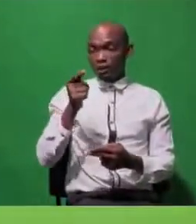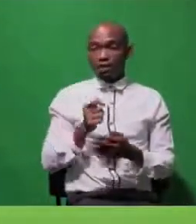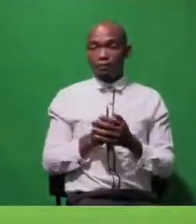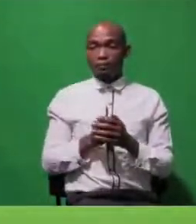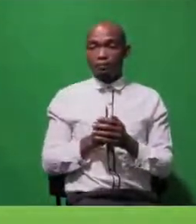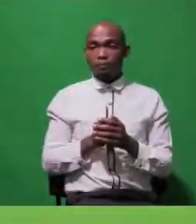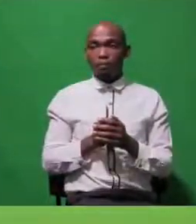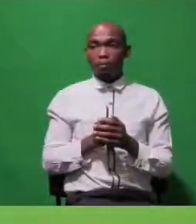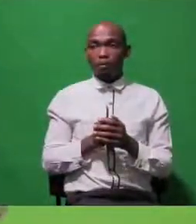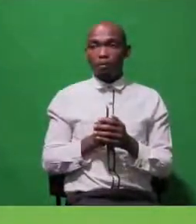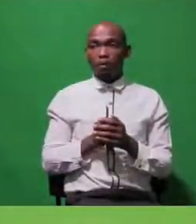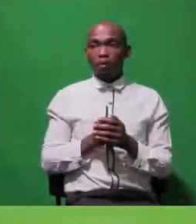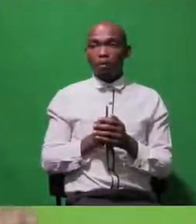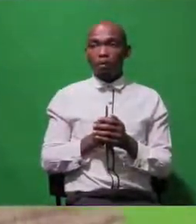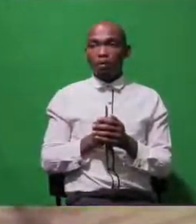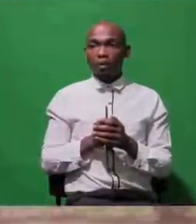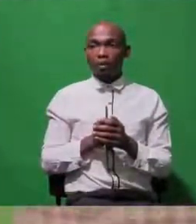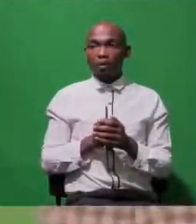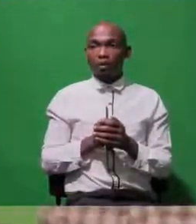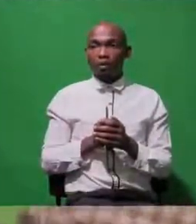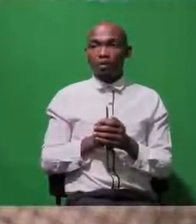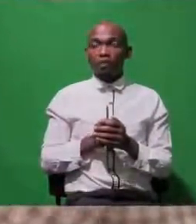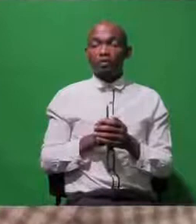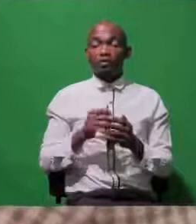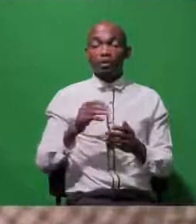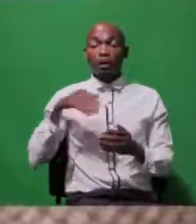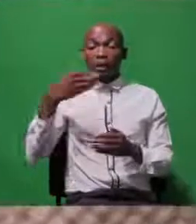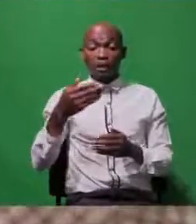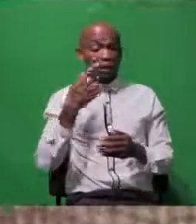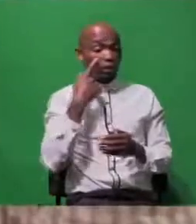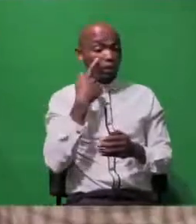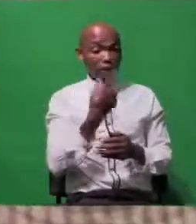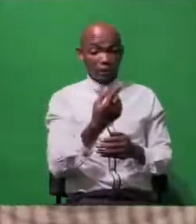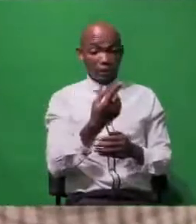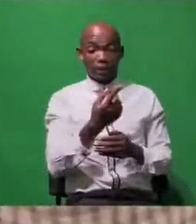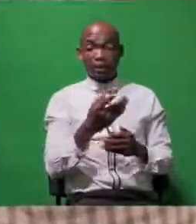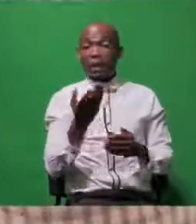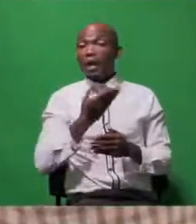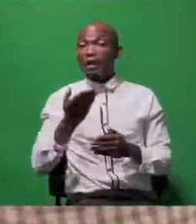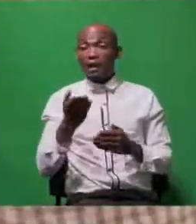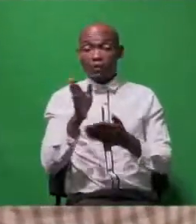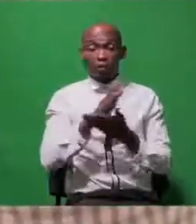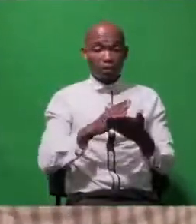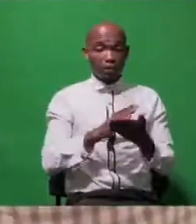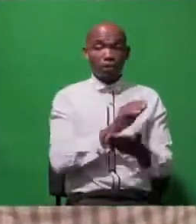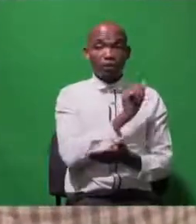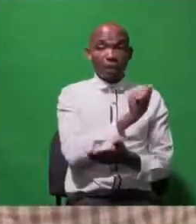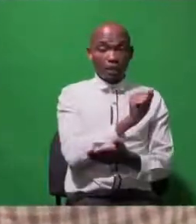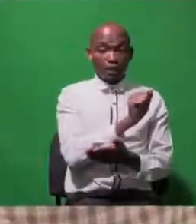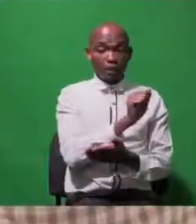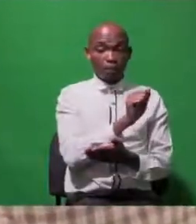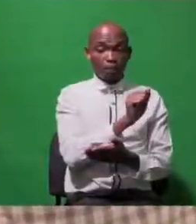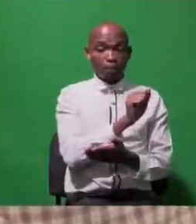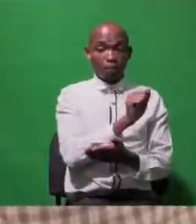Then we can find the new position of point A. We do the same. Measure the distance from point